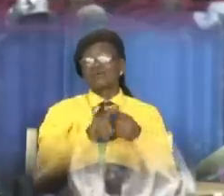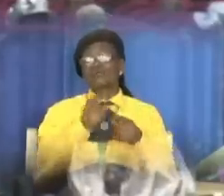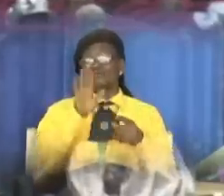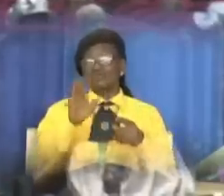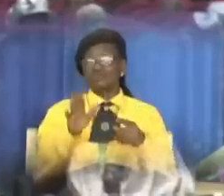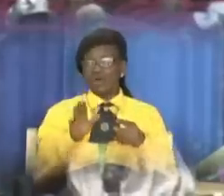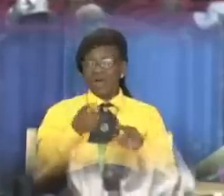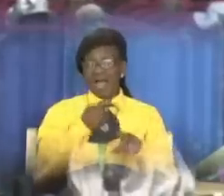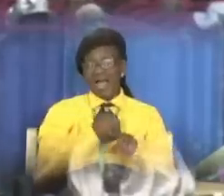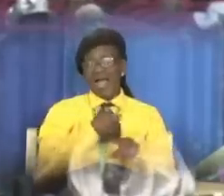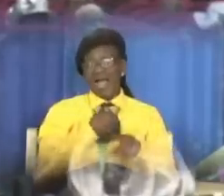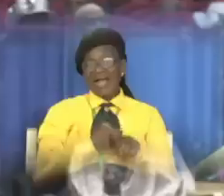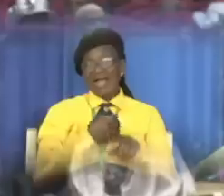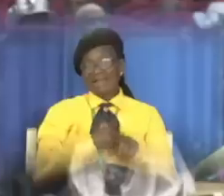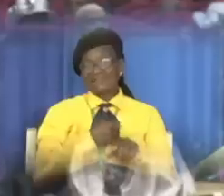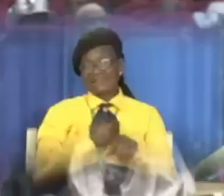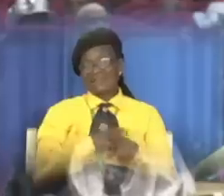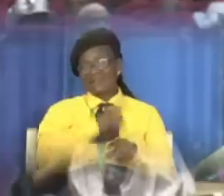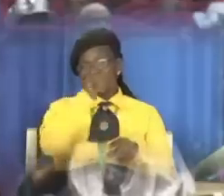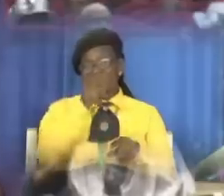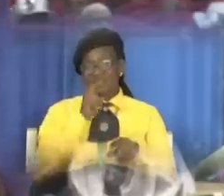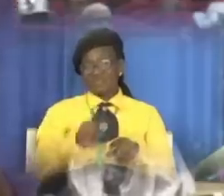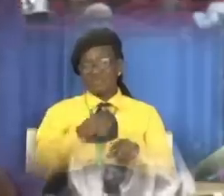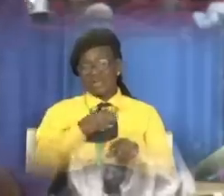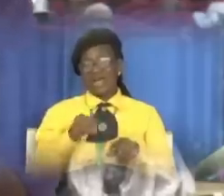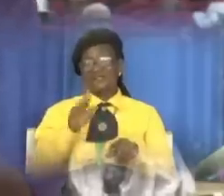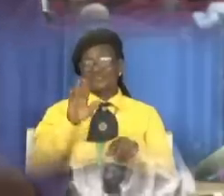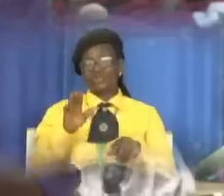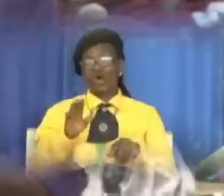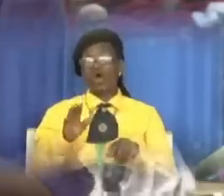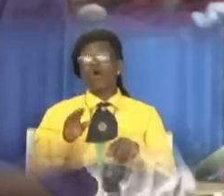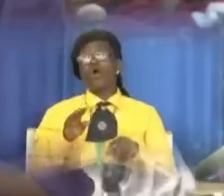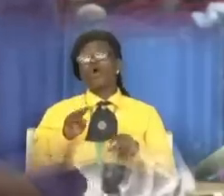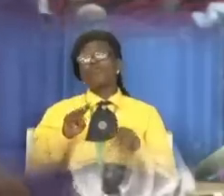your promotion becomes accelerated.